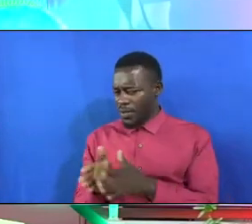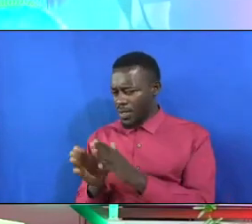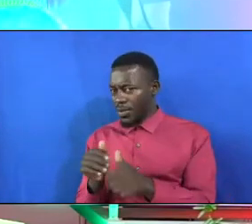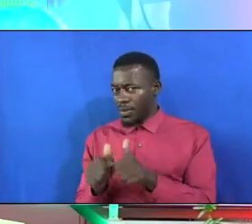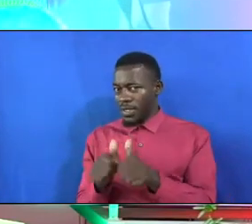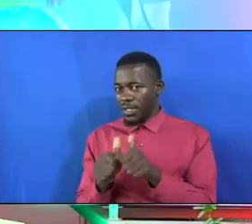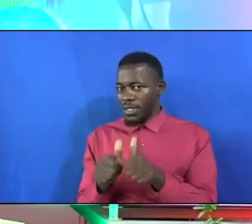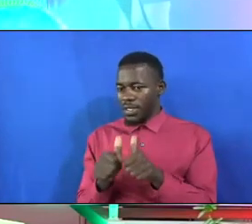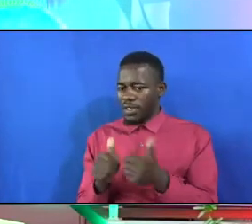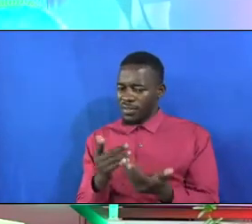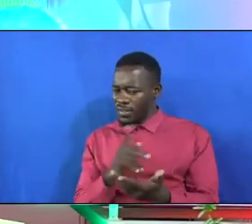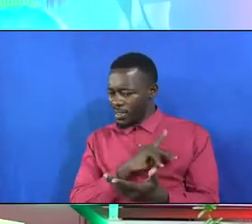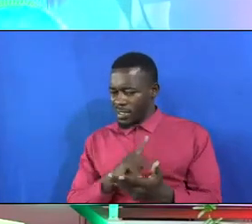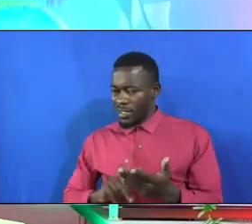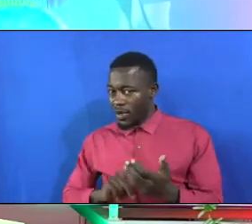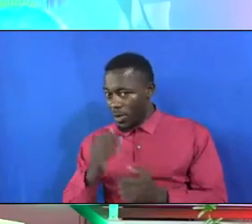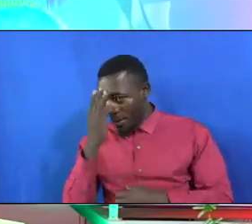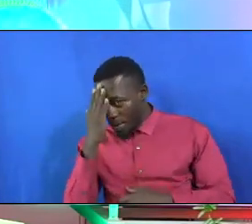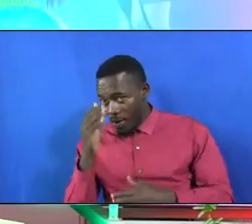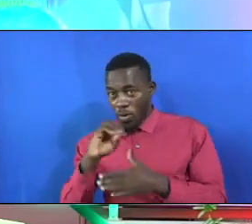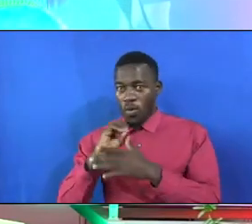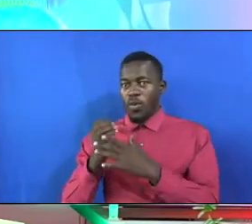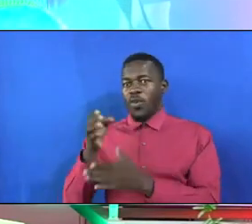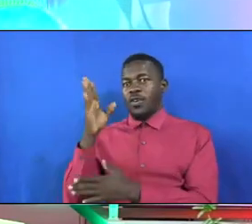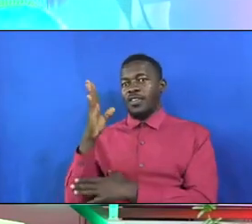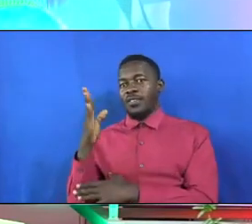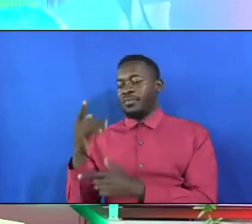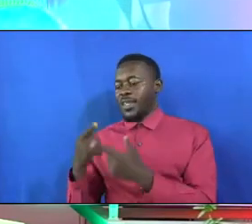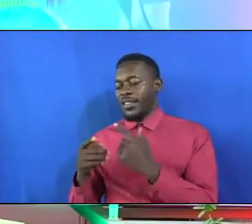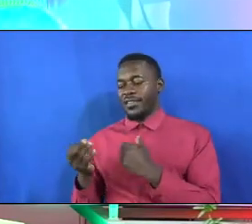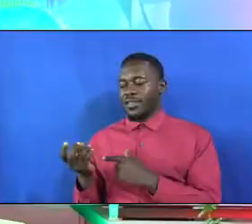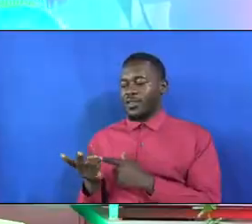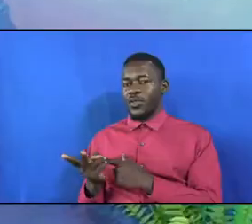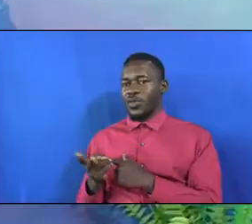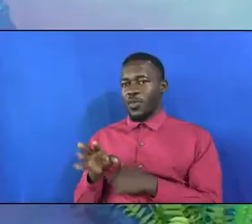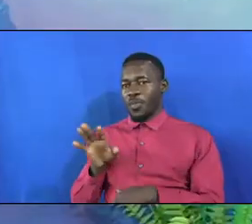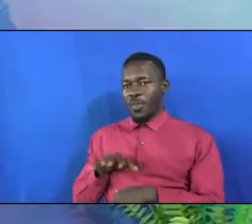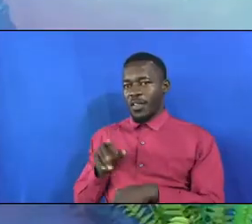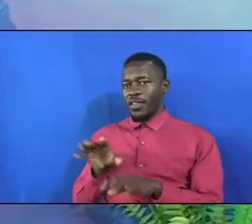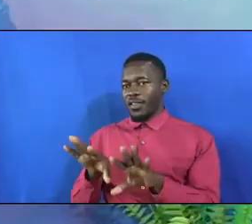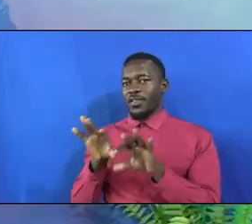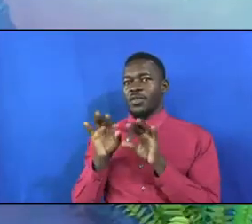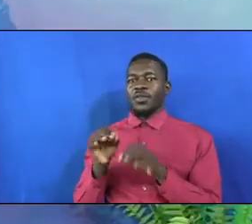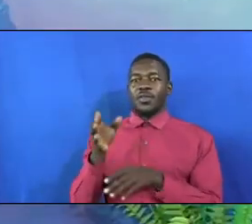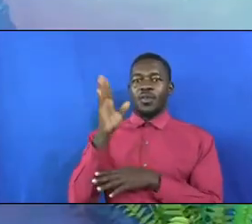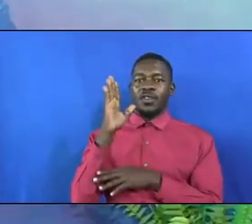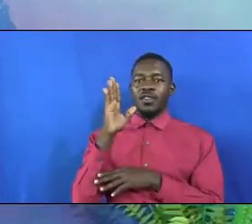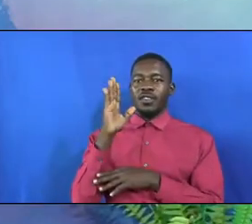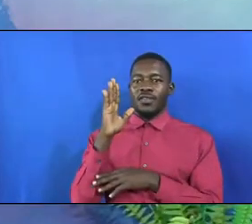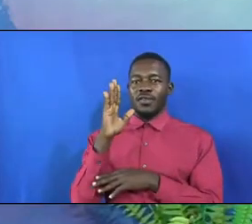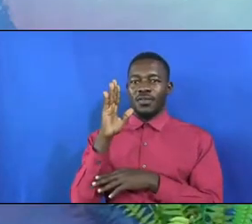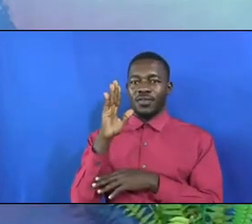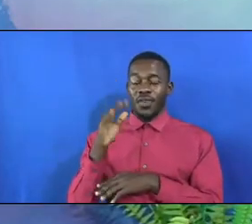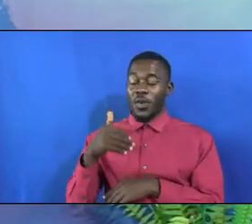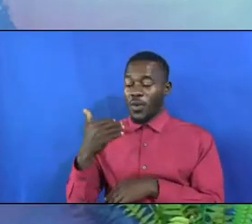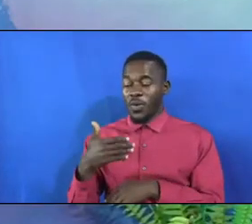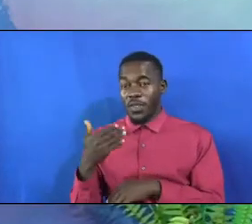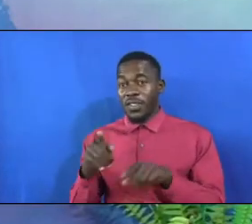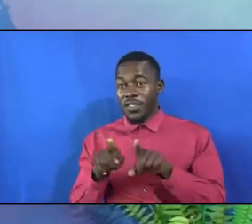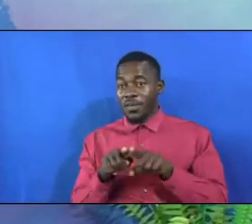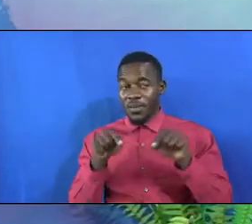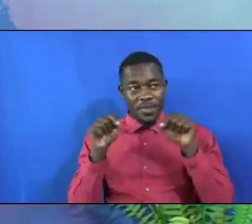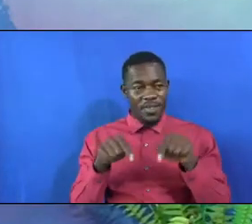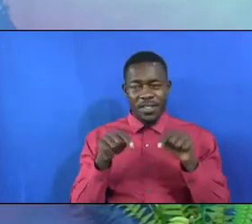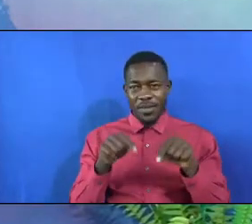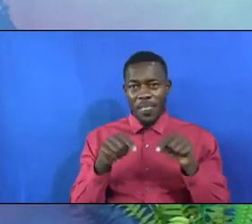about it. And actually, I'm reminded what mostly, and not only, it is a common phrase with the young people, but even the adult